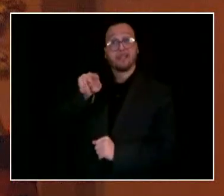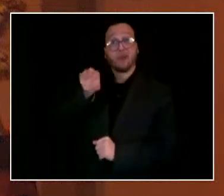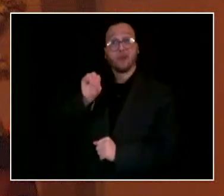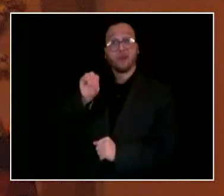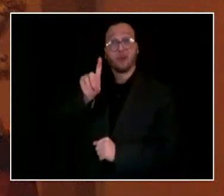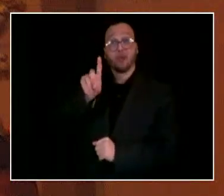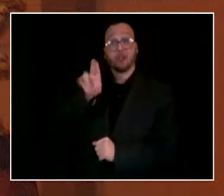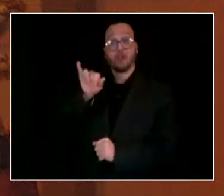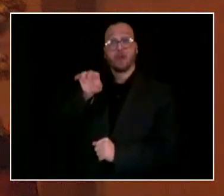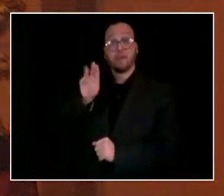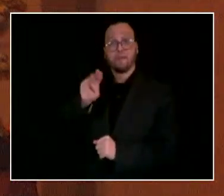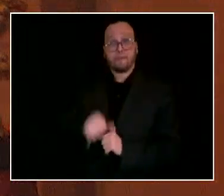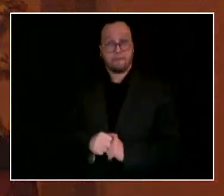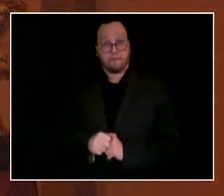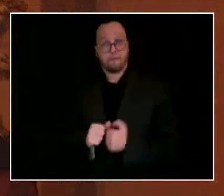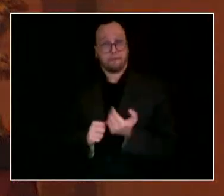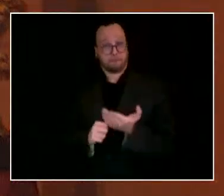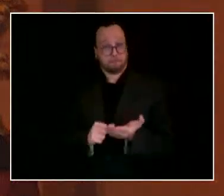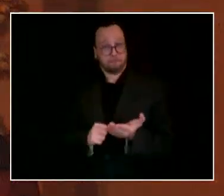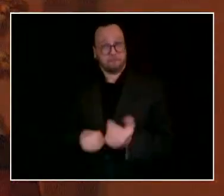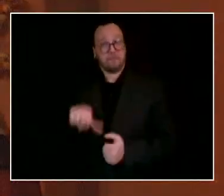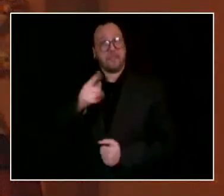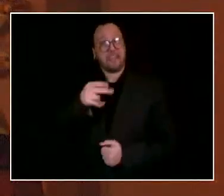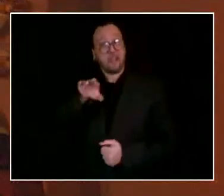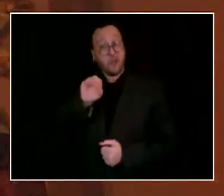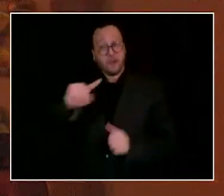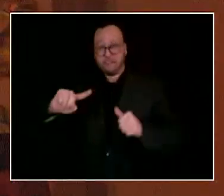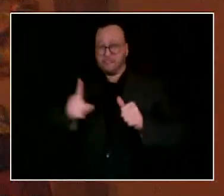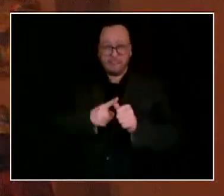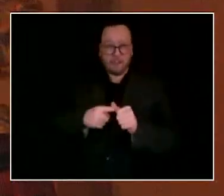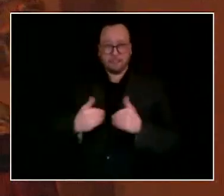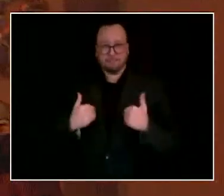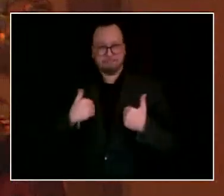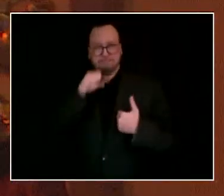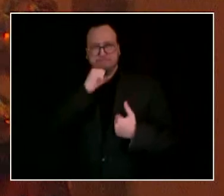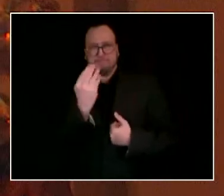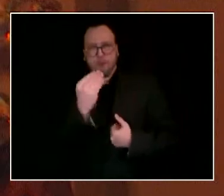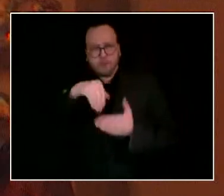Antonio first entered our shelter system when he was just 14 years old.